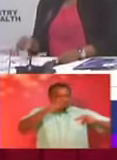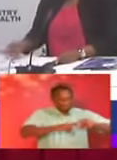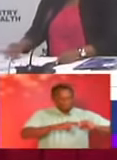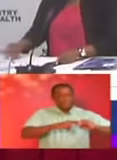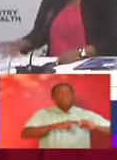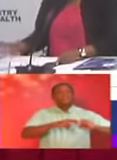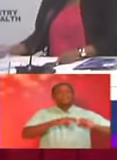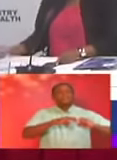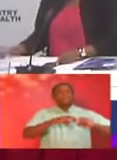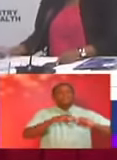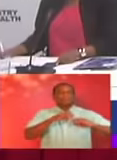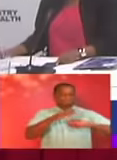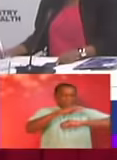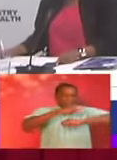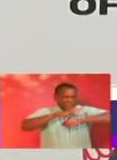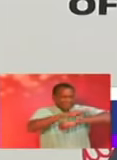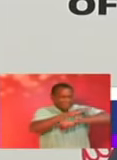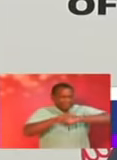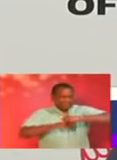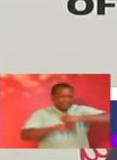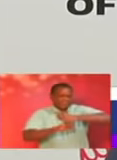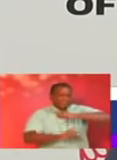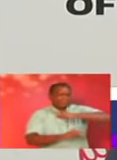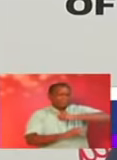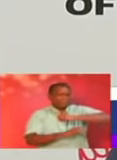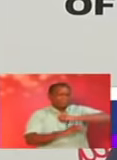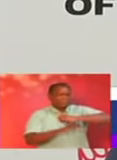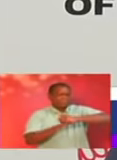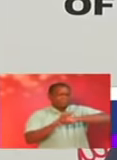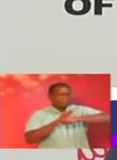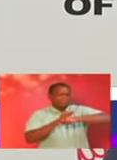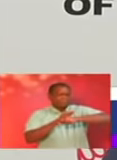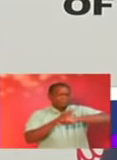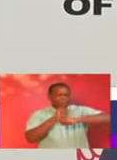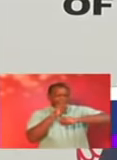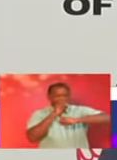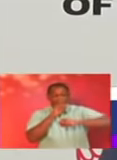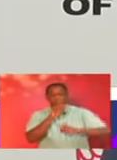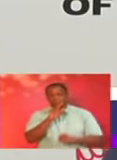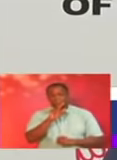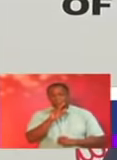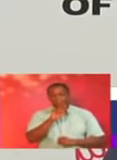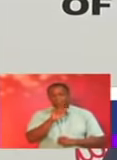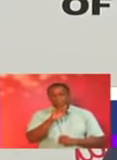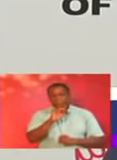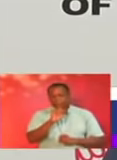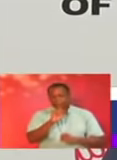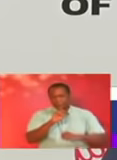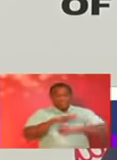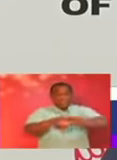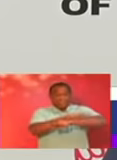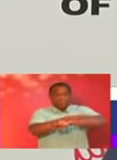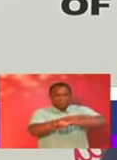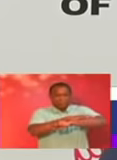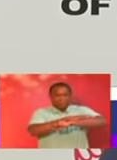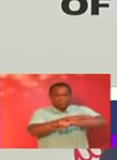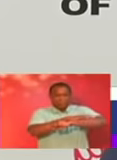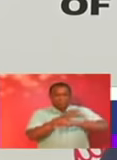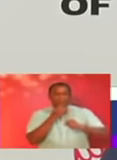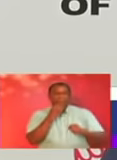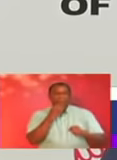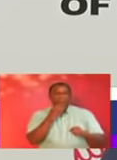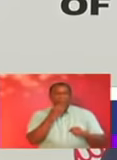fixed timeline for in-house dining. We consider almost every aspect of the economy. The issue with